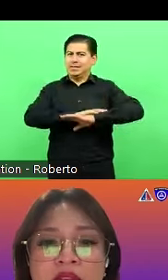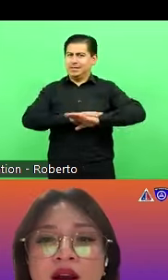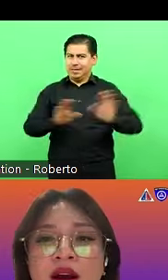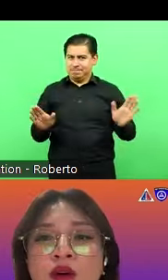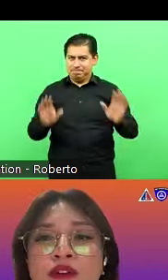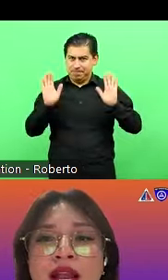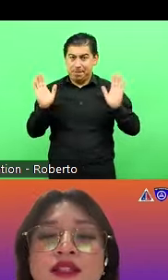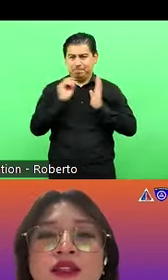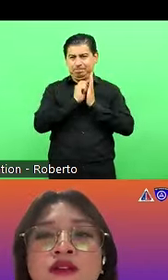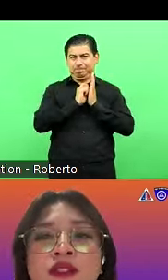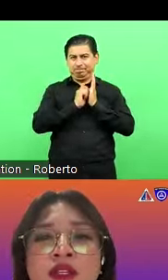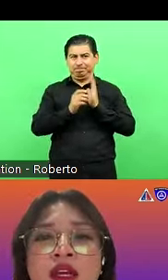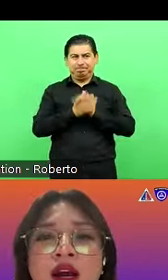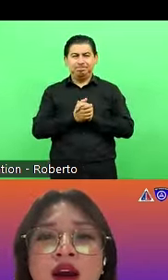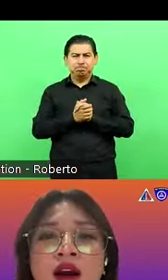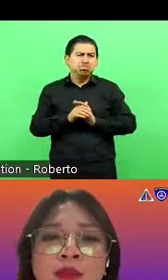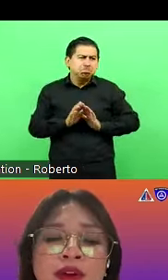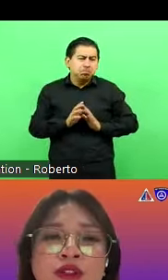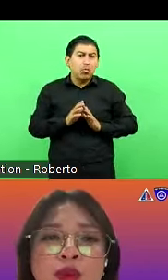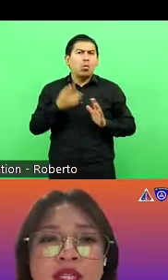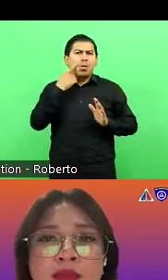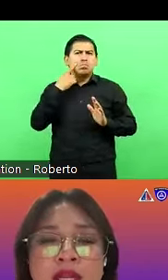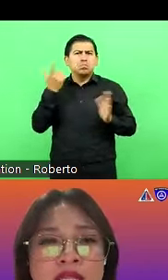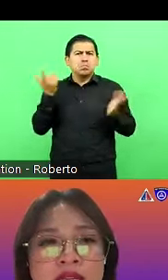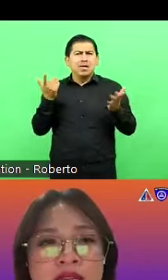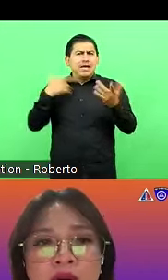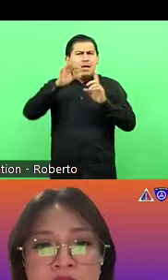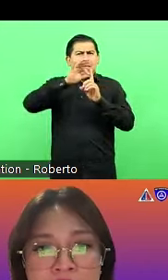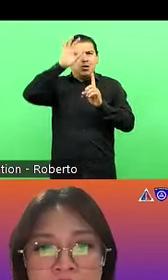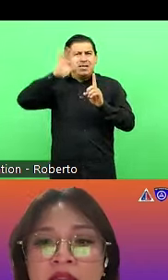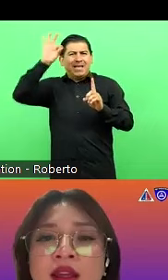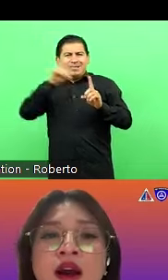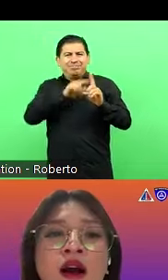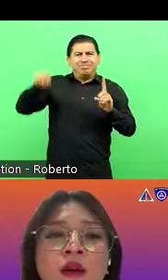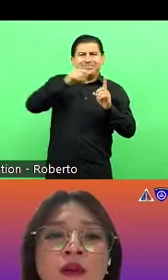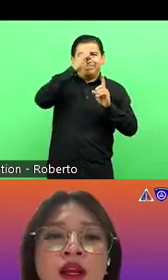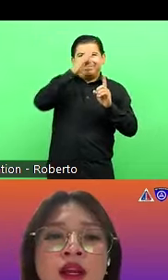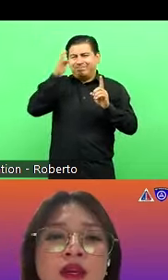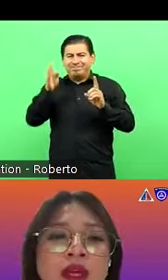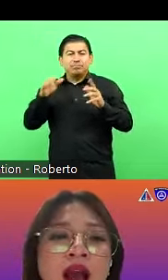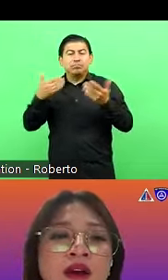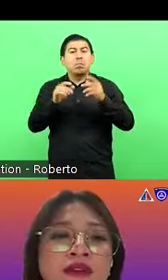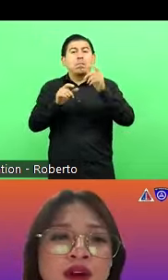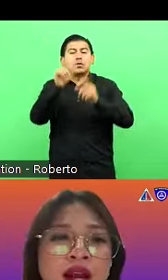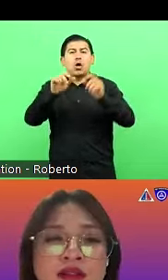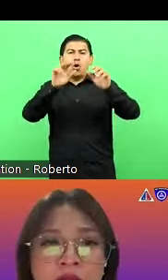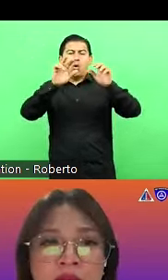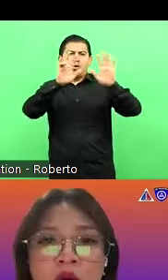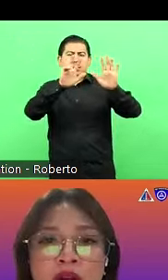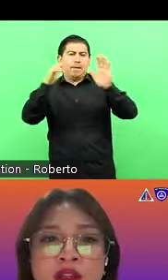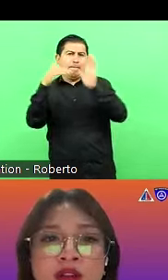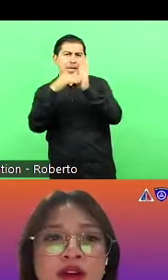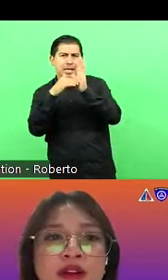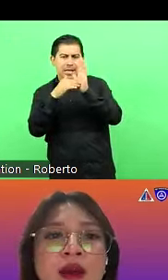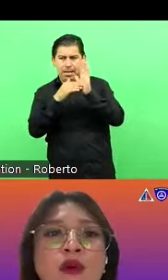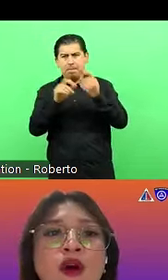the over 80,000 persons with disability in our city, we have divided them